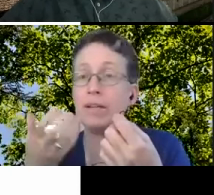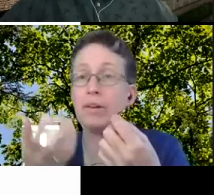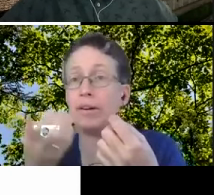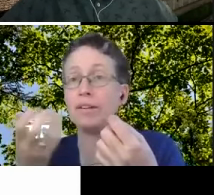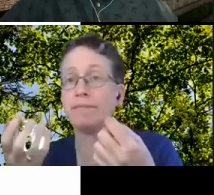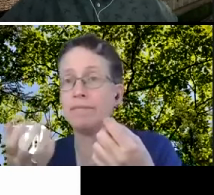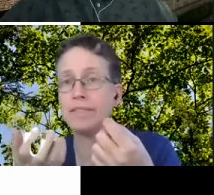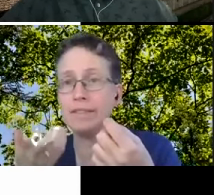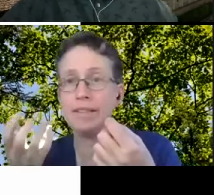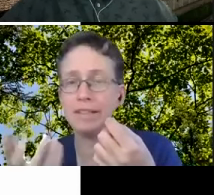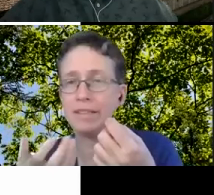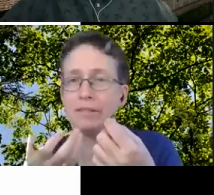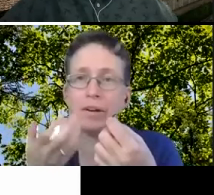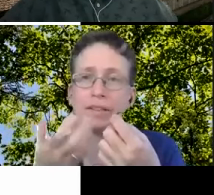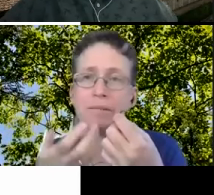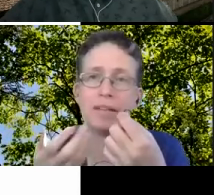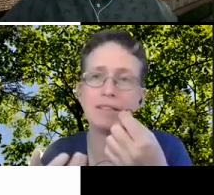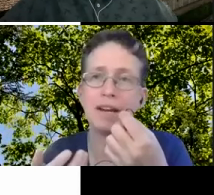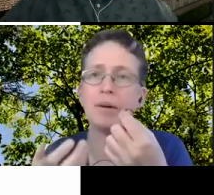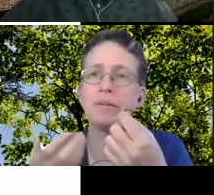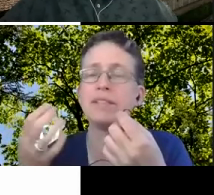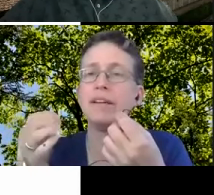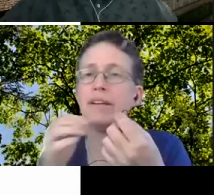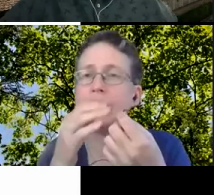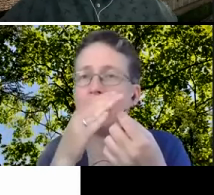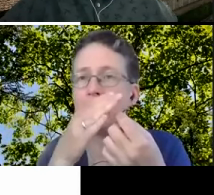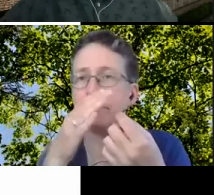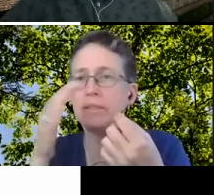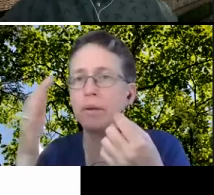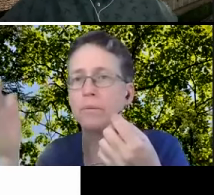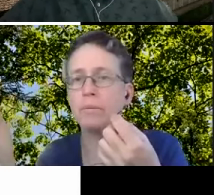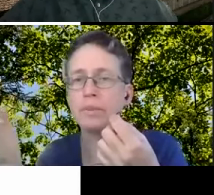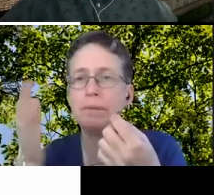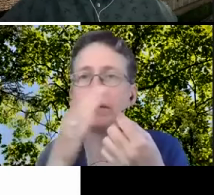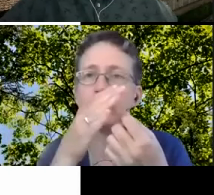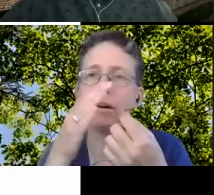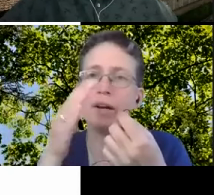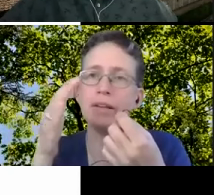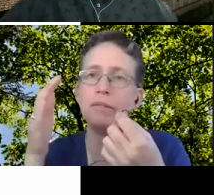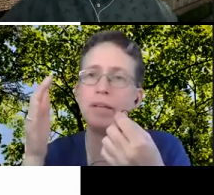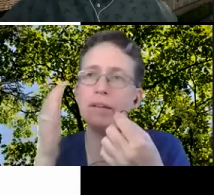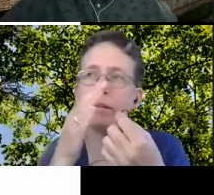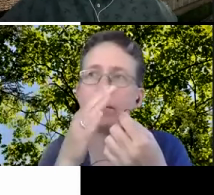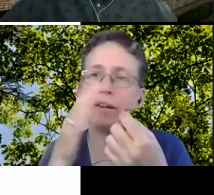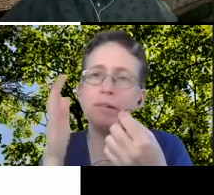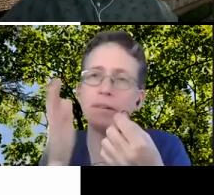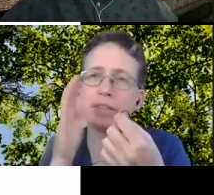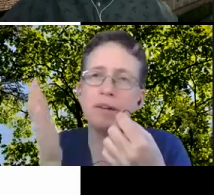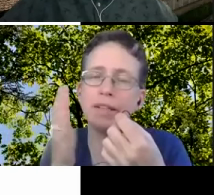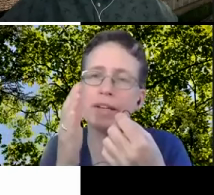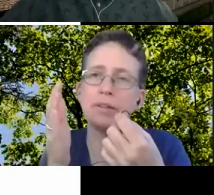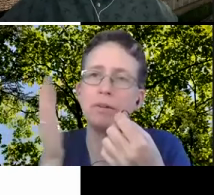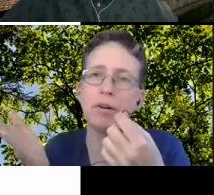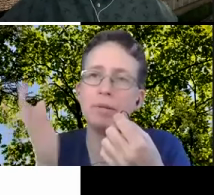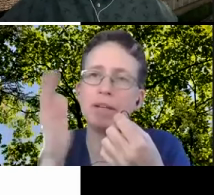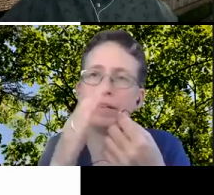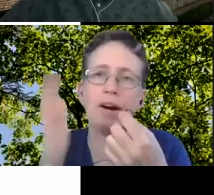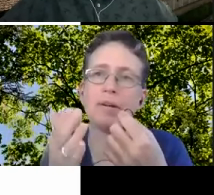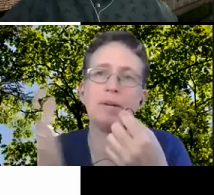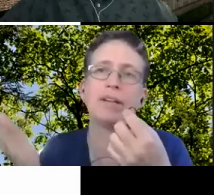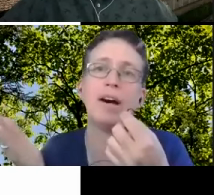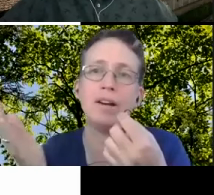that we call cities, and we call some things towns. So depending on we know there's not really a sort of